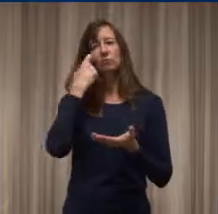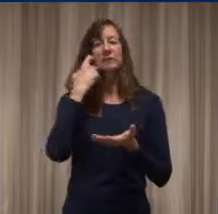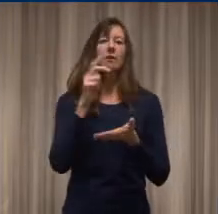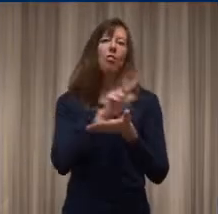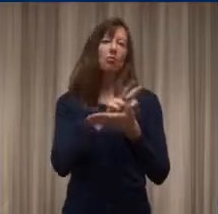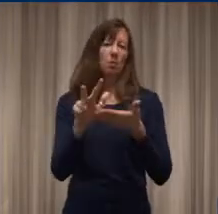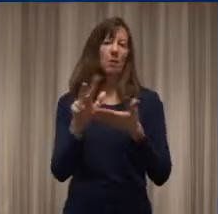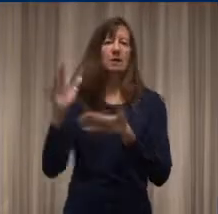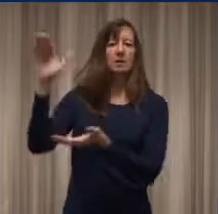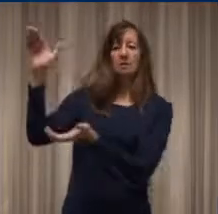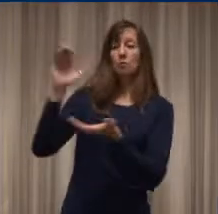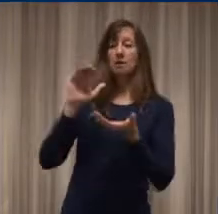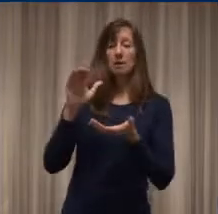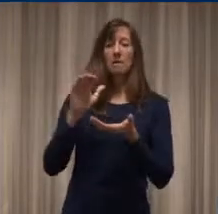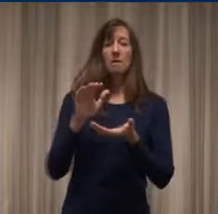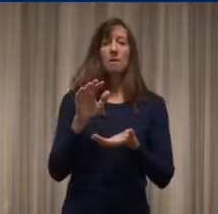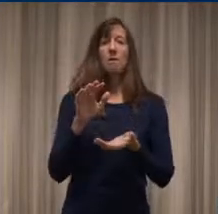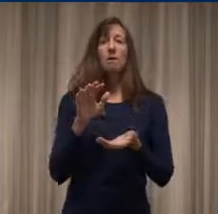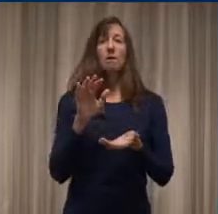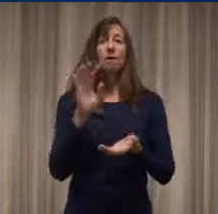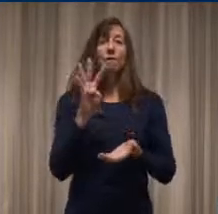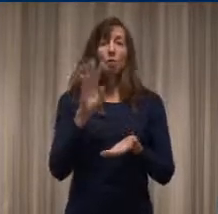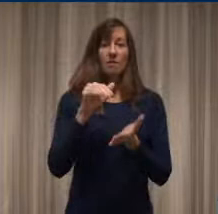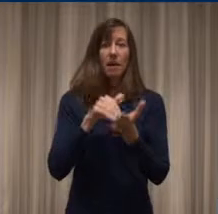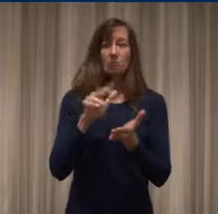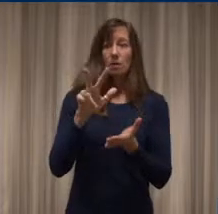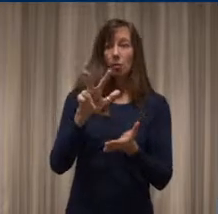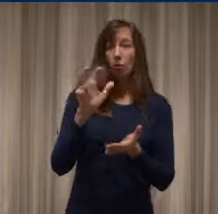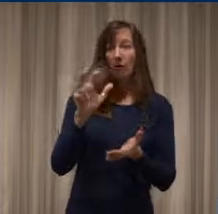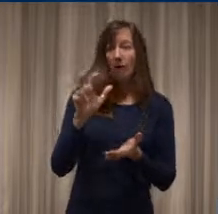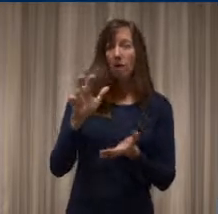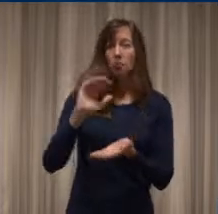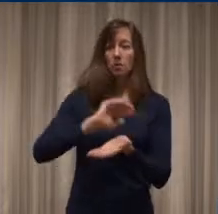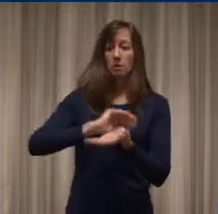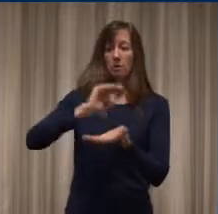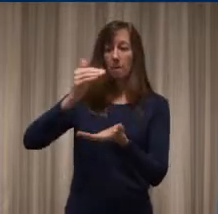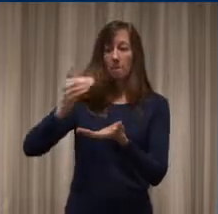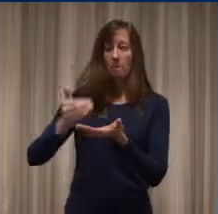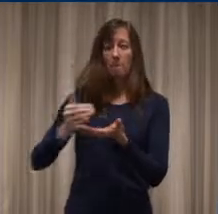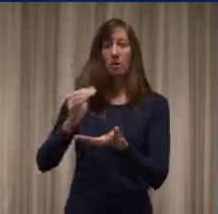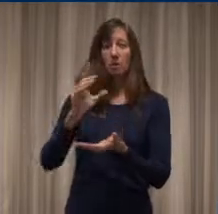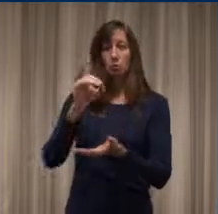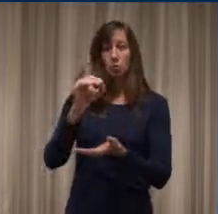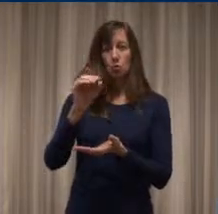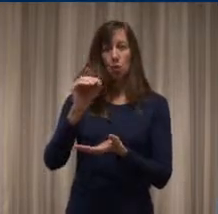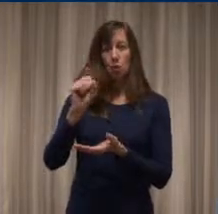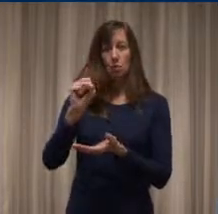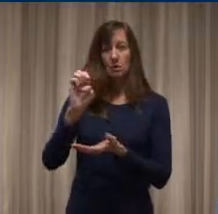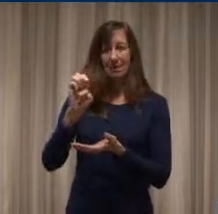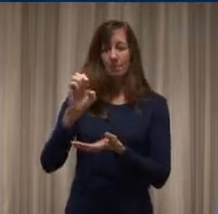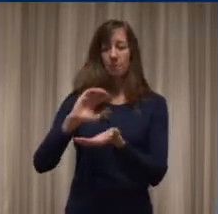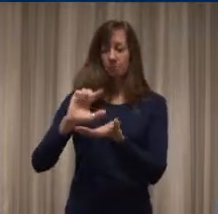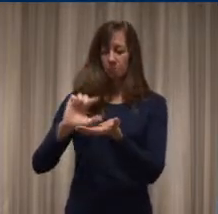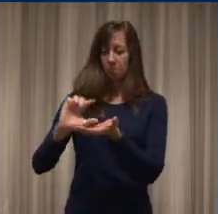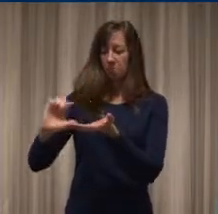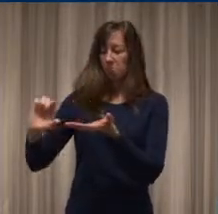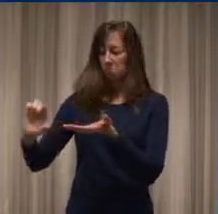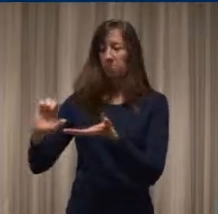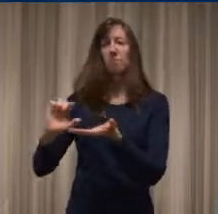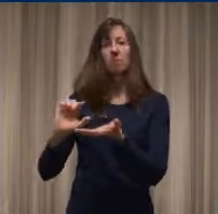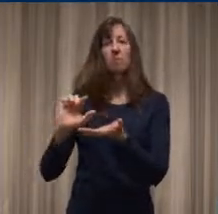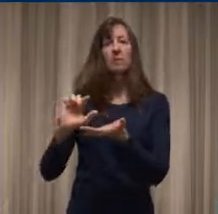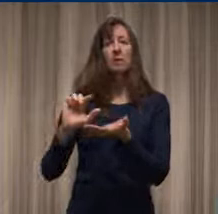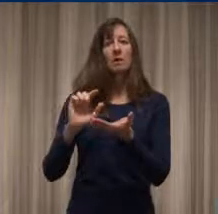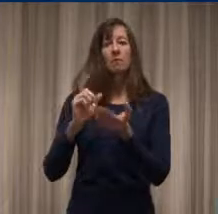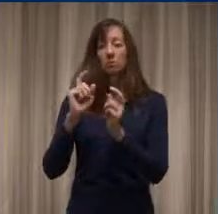we've received 4,300 doses. Those were primarily and still are primarily focused on Phase 1A